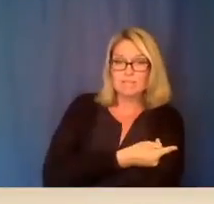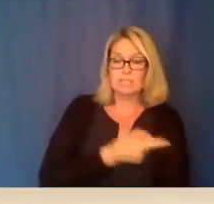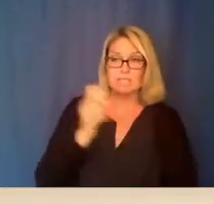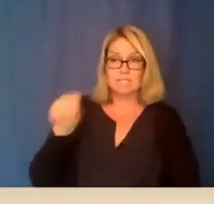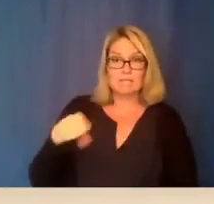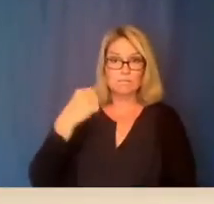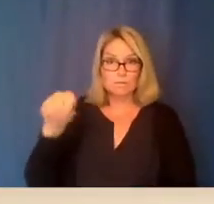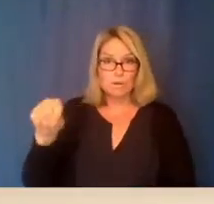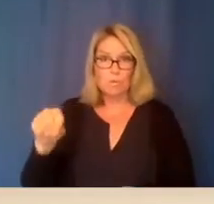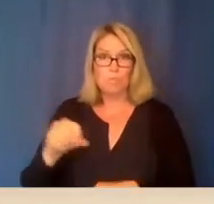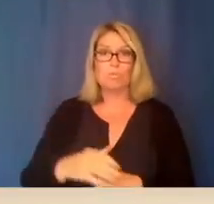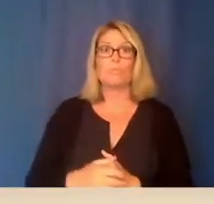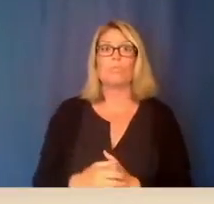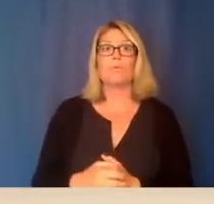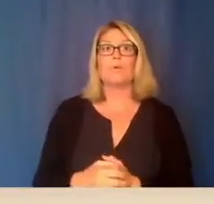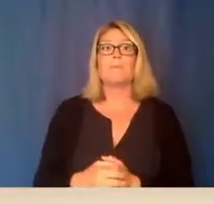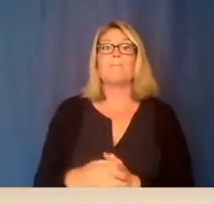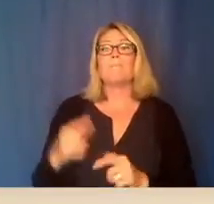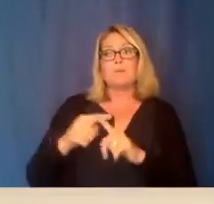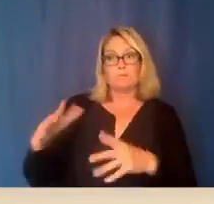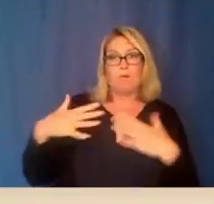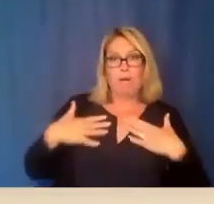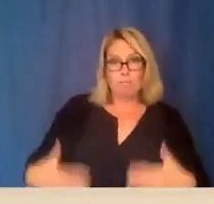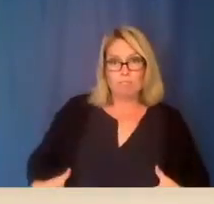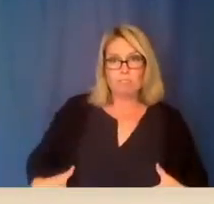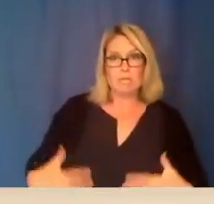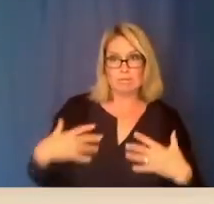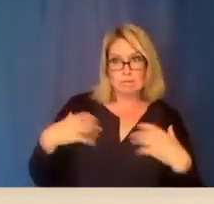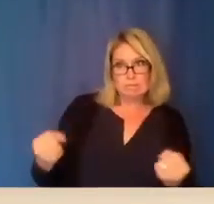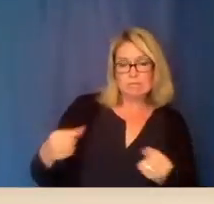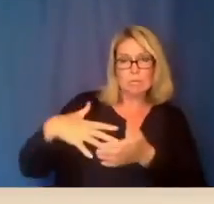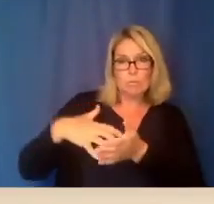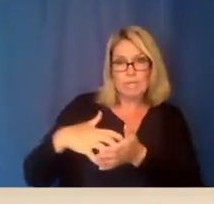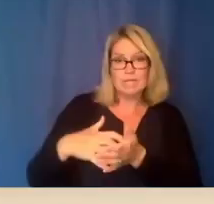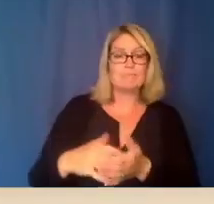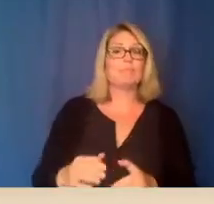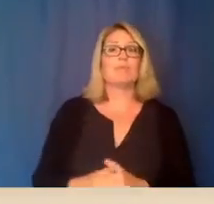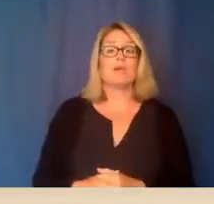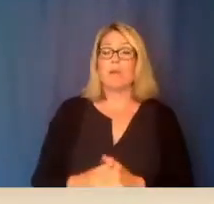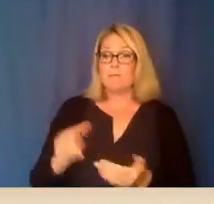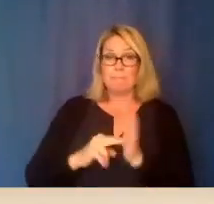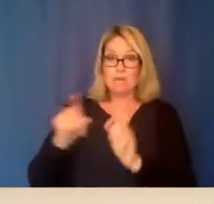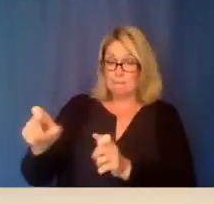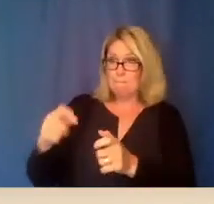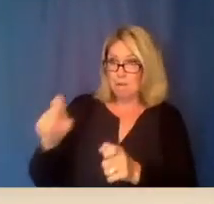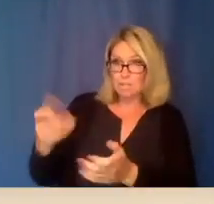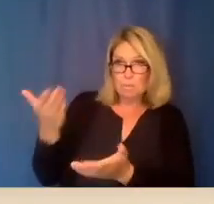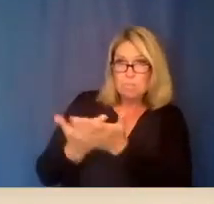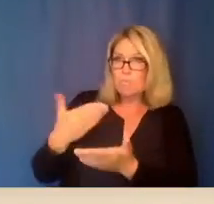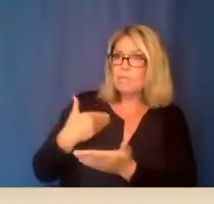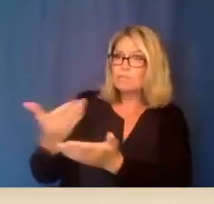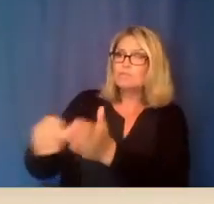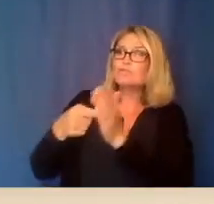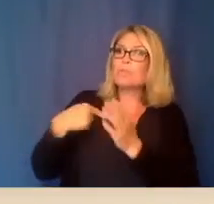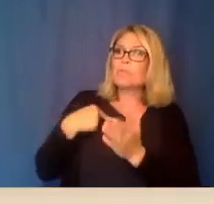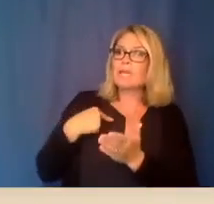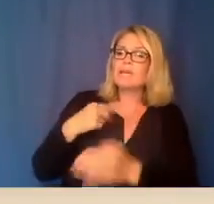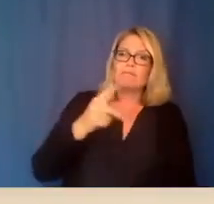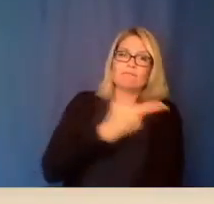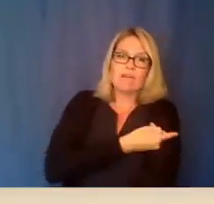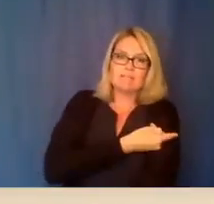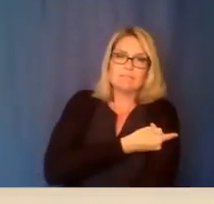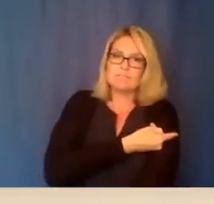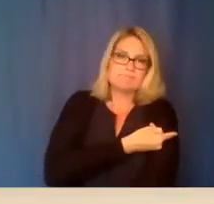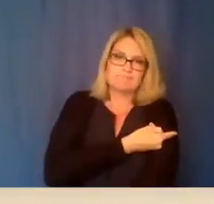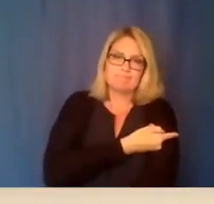setting they're in, and their health status. No proof of vaccine will be required, and businesses and organizations may